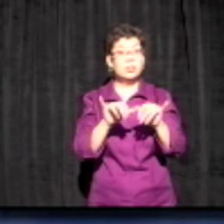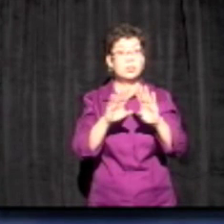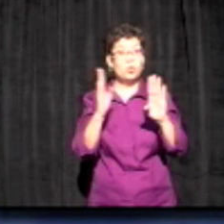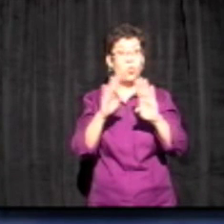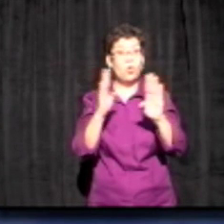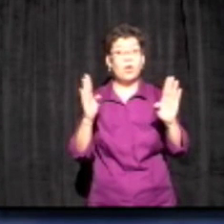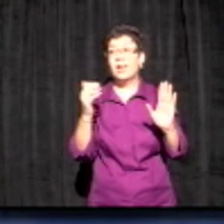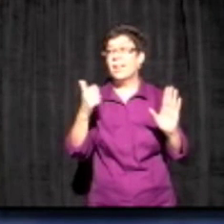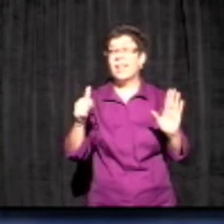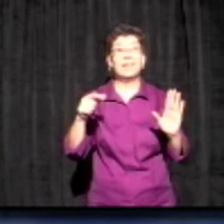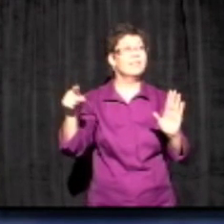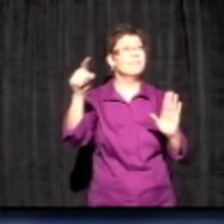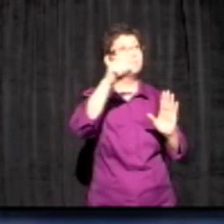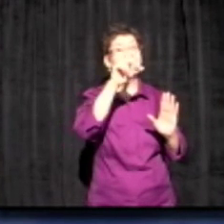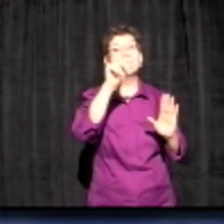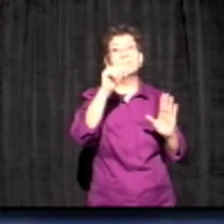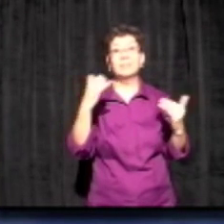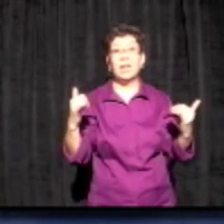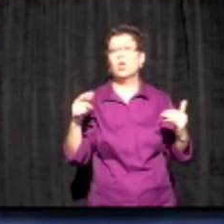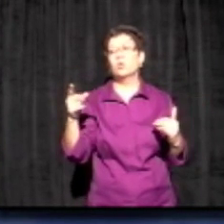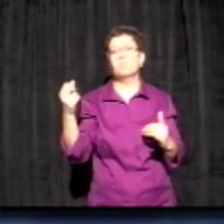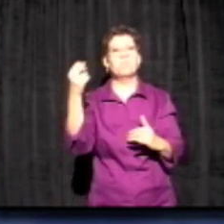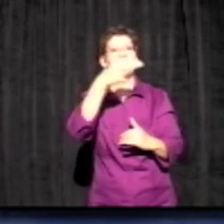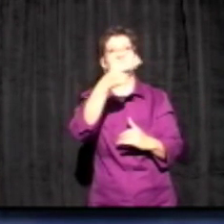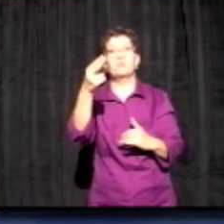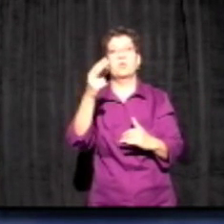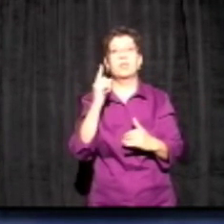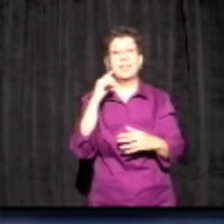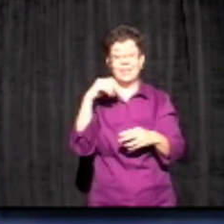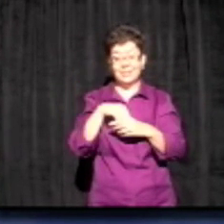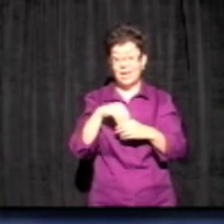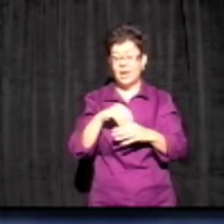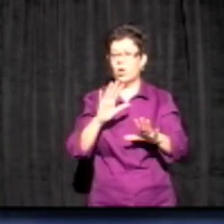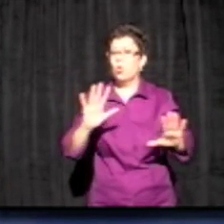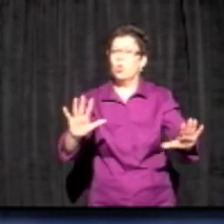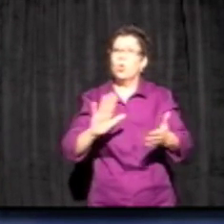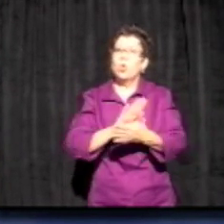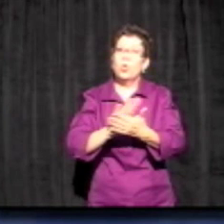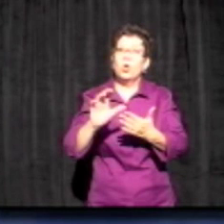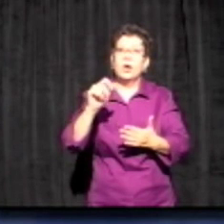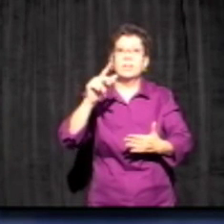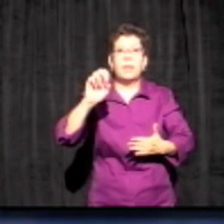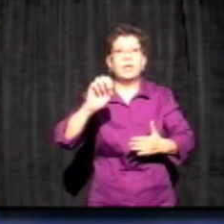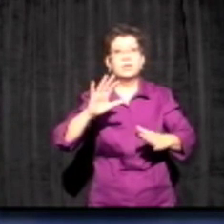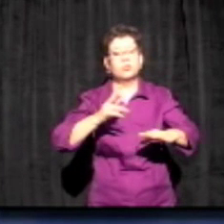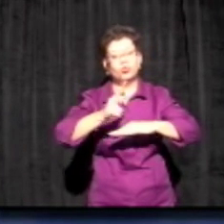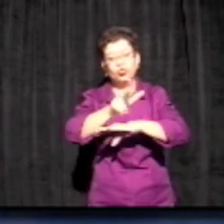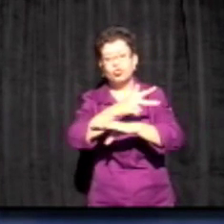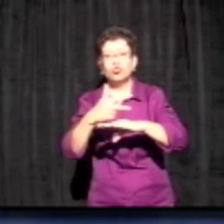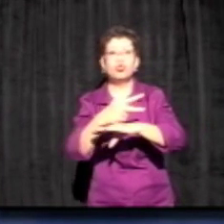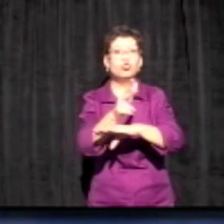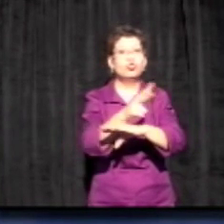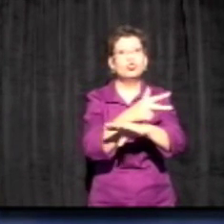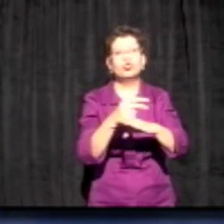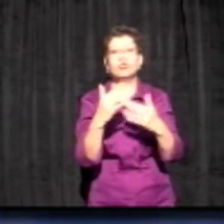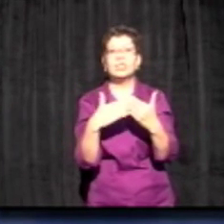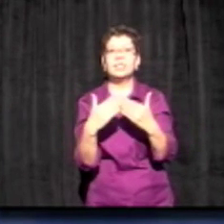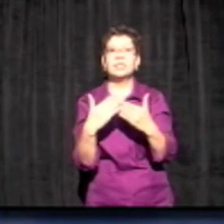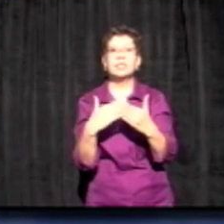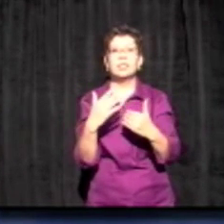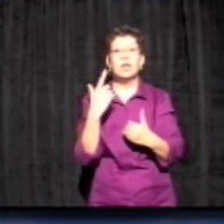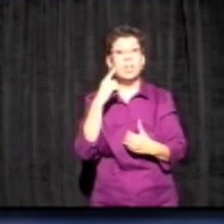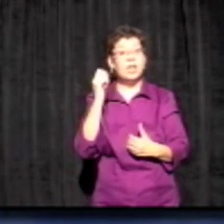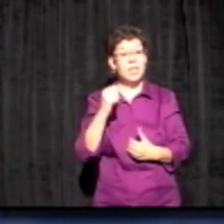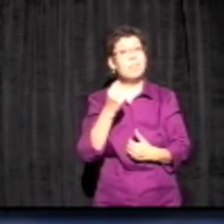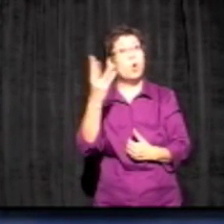all vehicles for the disabled. The interior is extremely spacious and offers the ability to hold